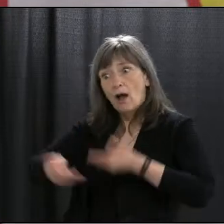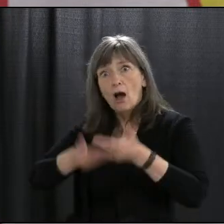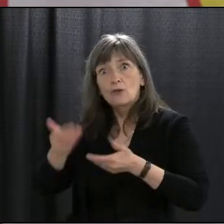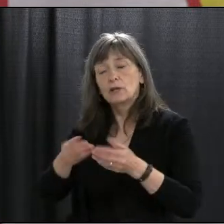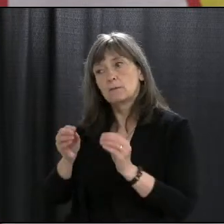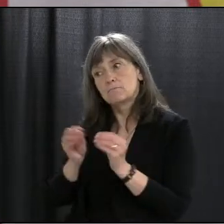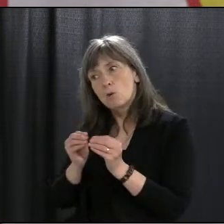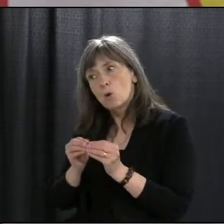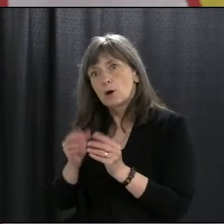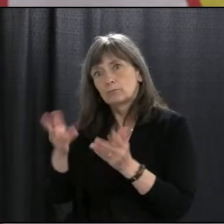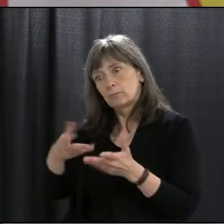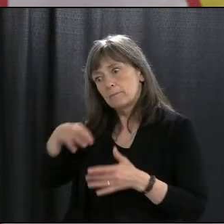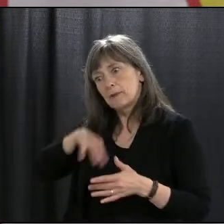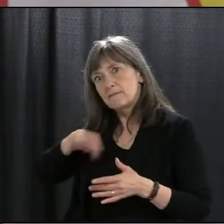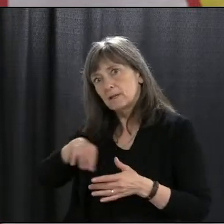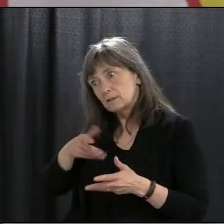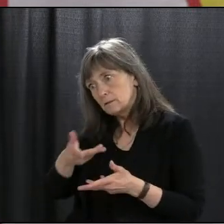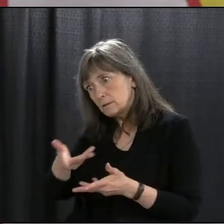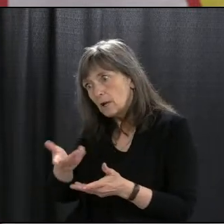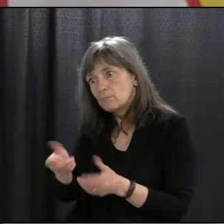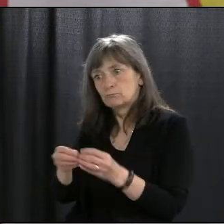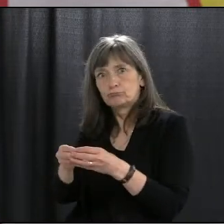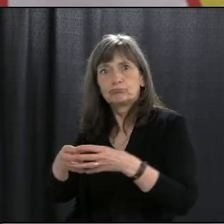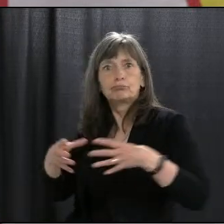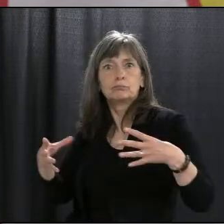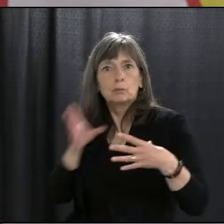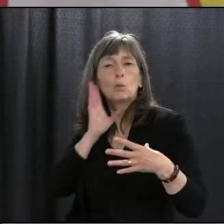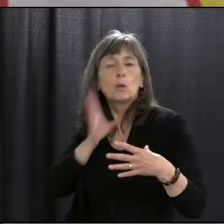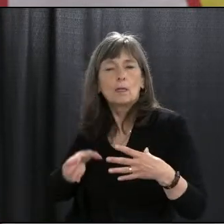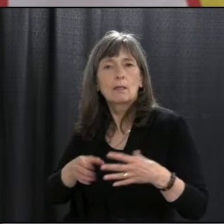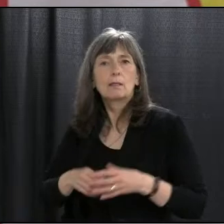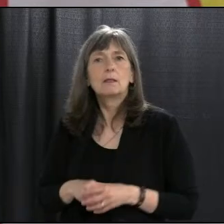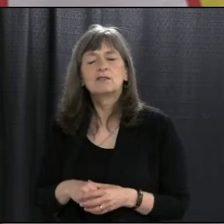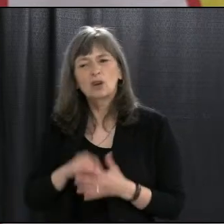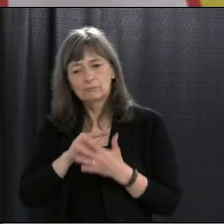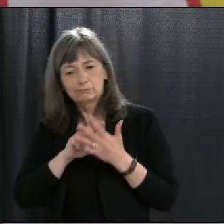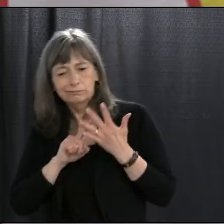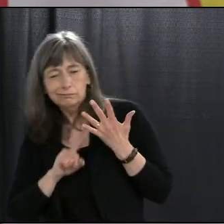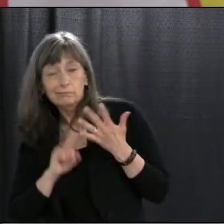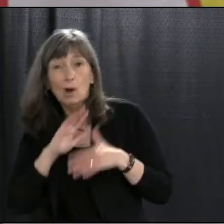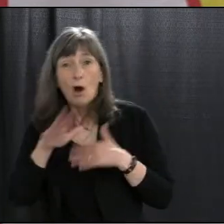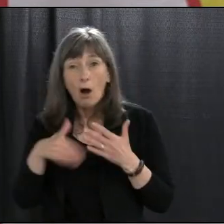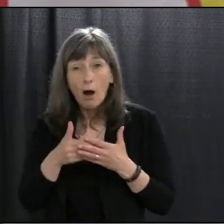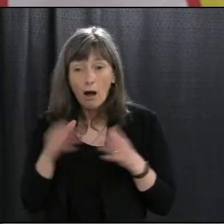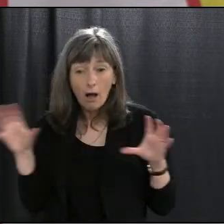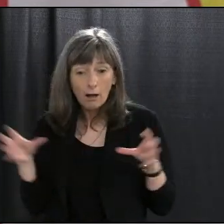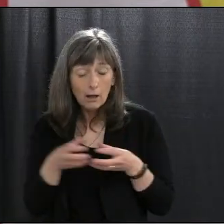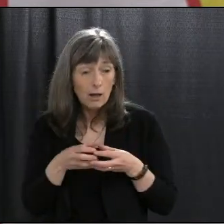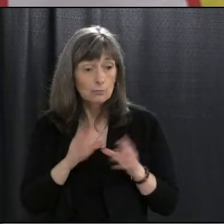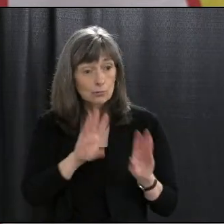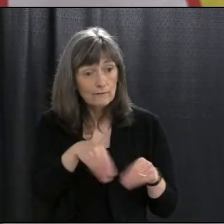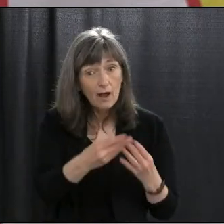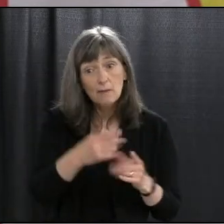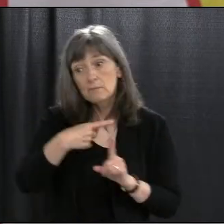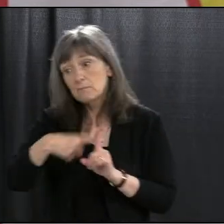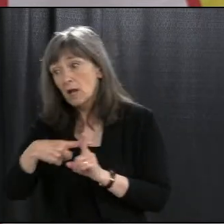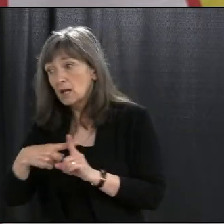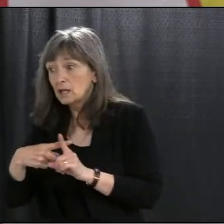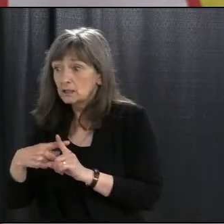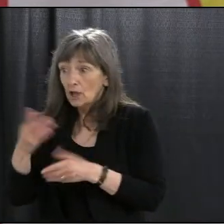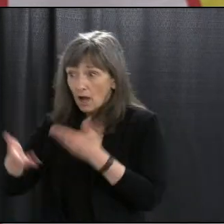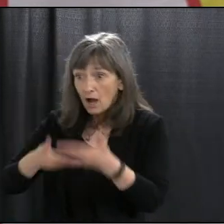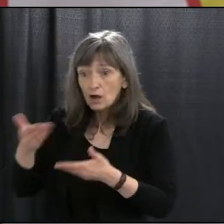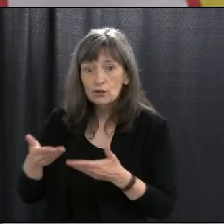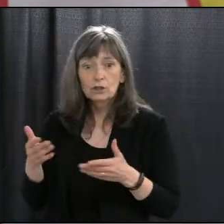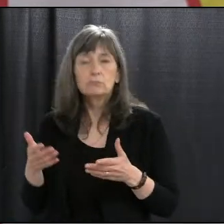important actions that we're taking to improve healthcare. All of these initiatives combined together will